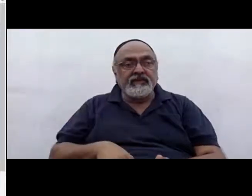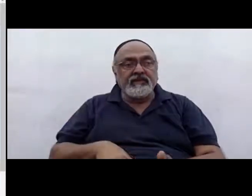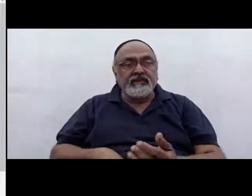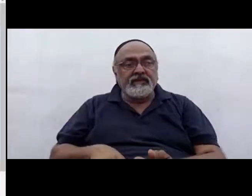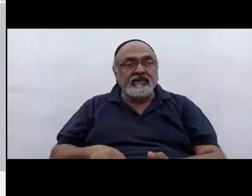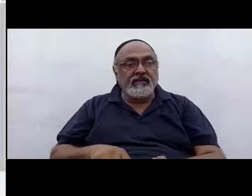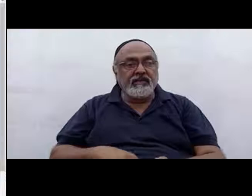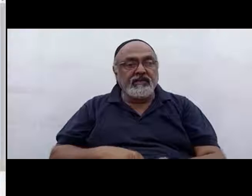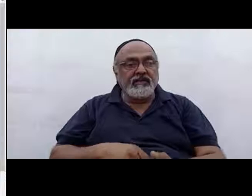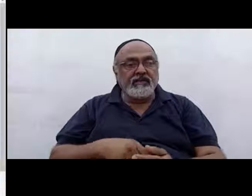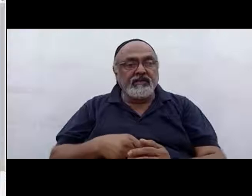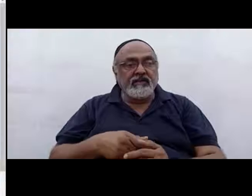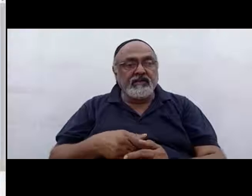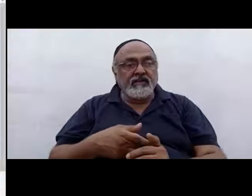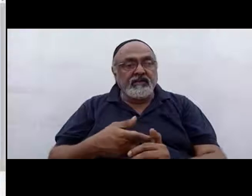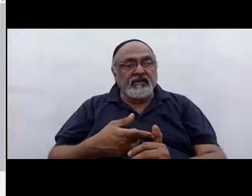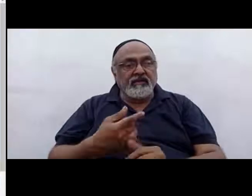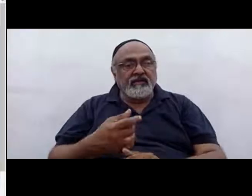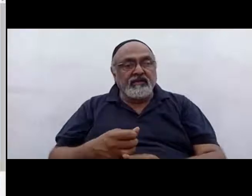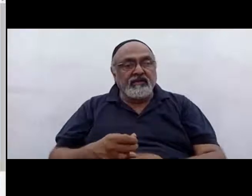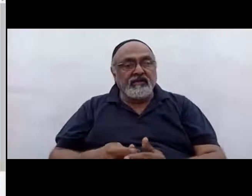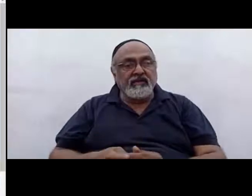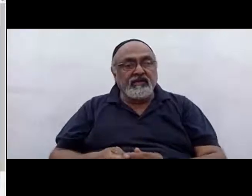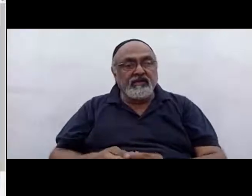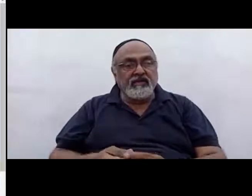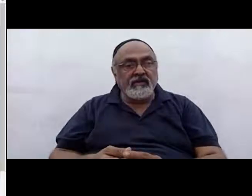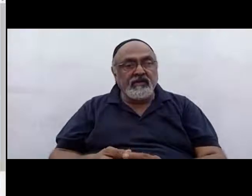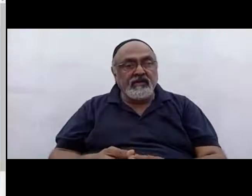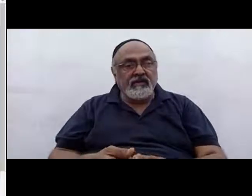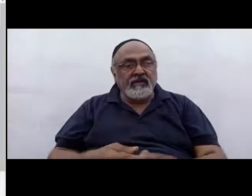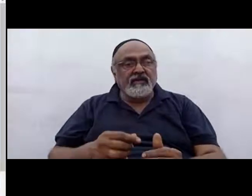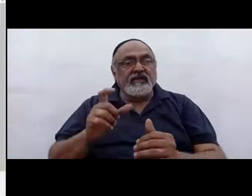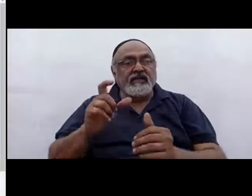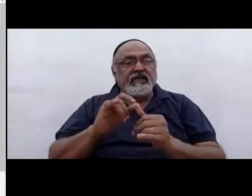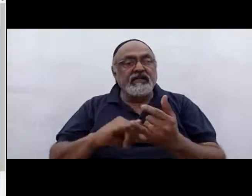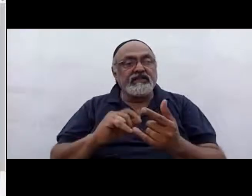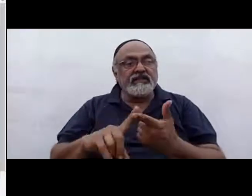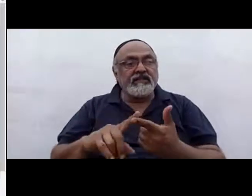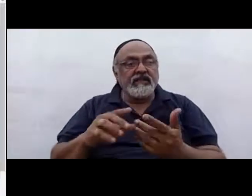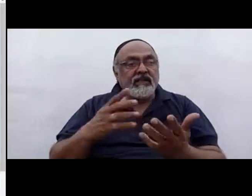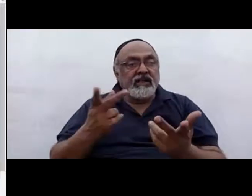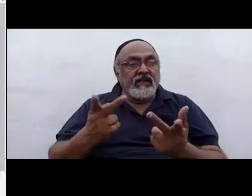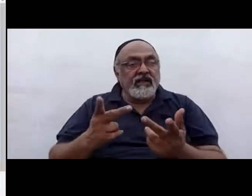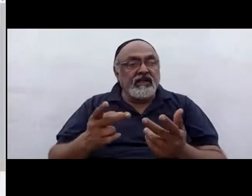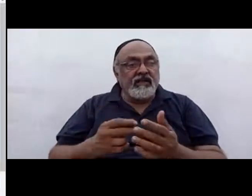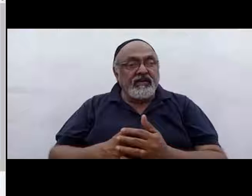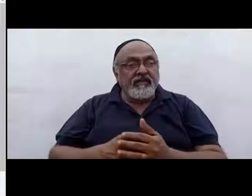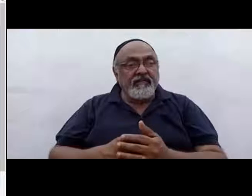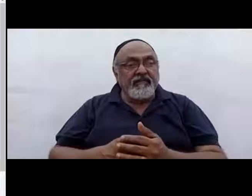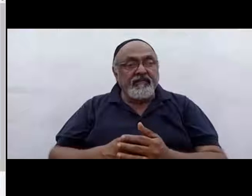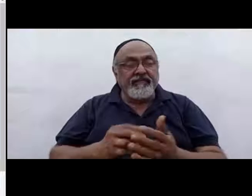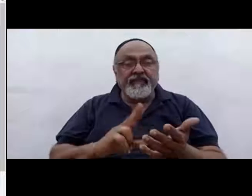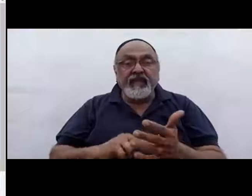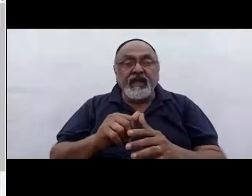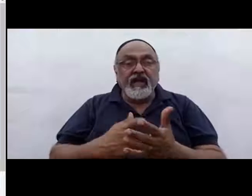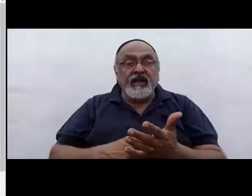For instance, let's take the case of narco analysis,